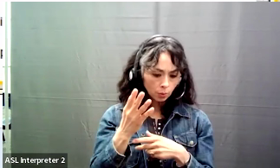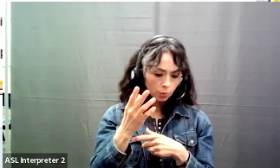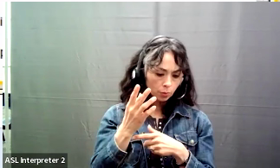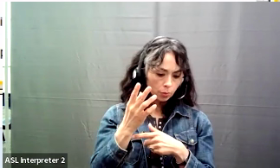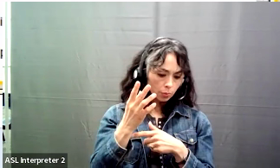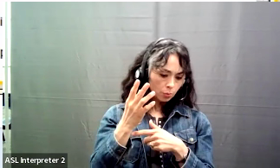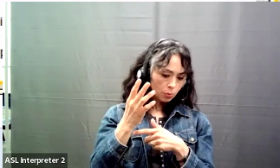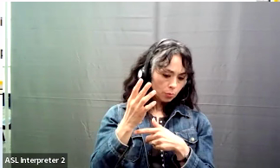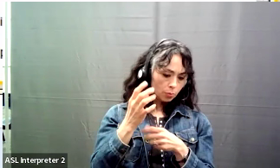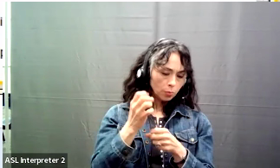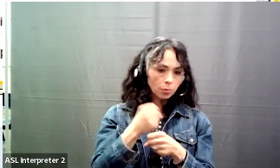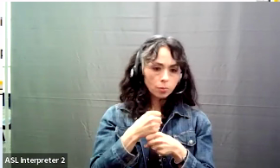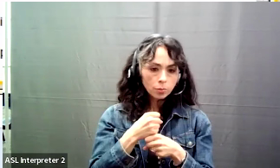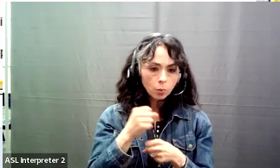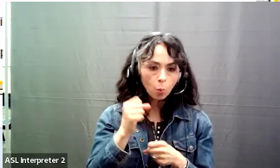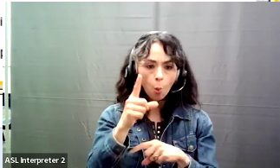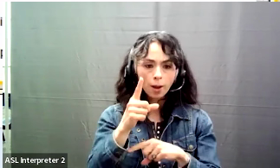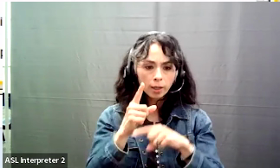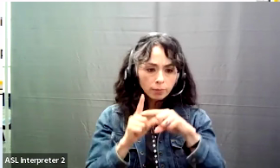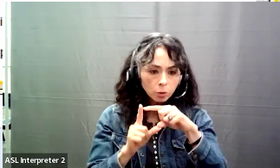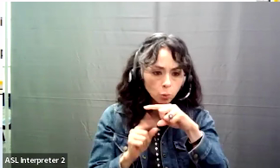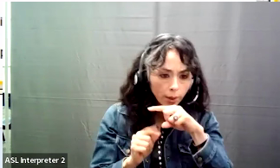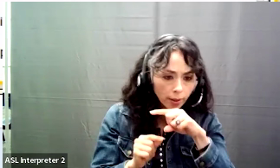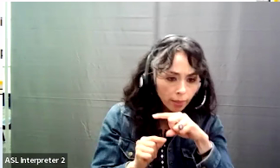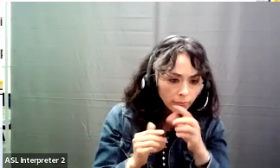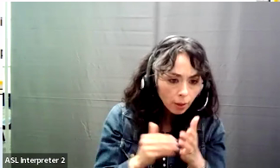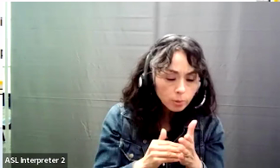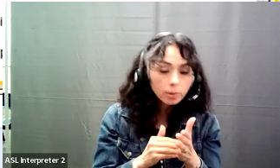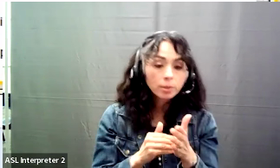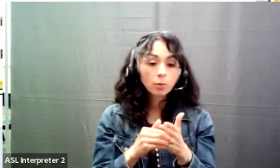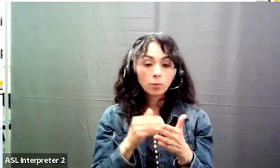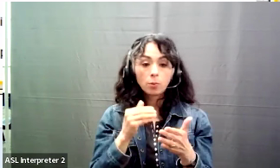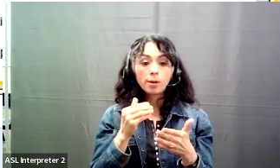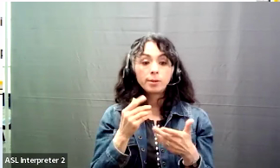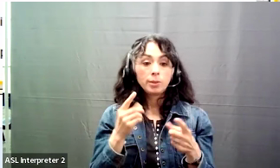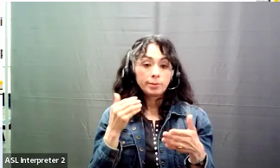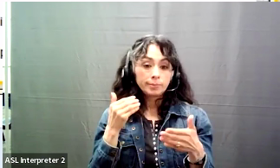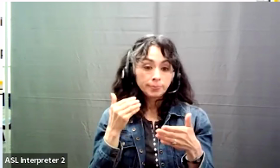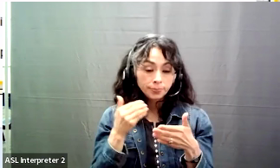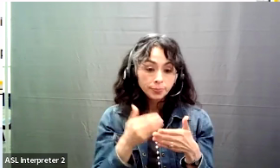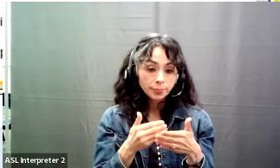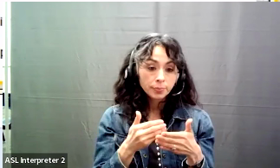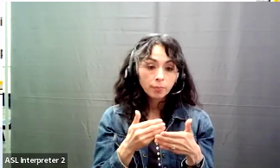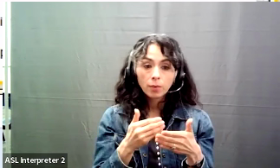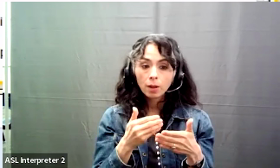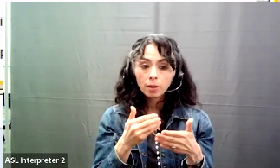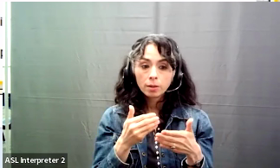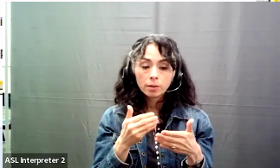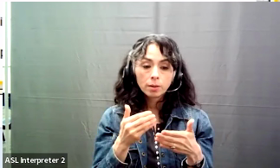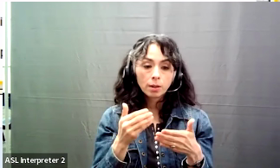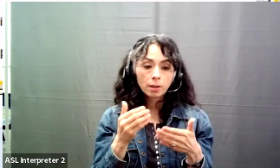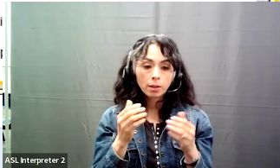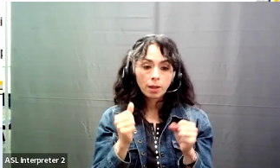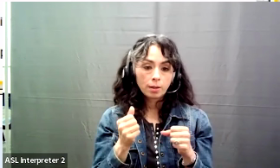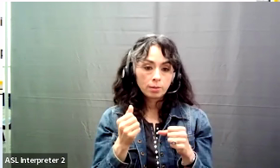created on a scale of 1 to 20,000. And when we get too near, would